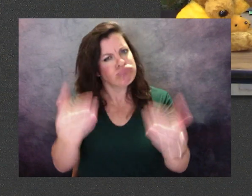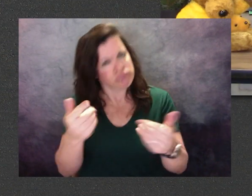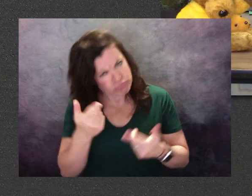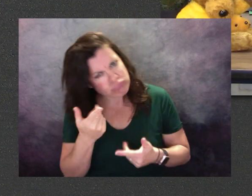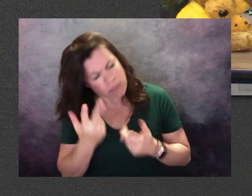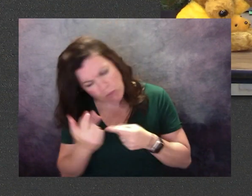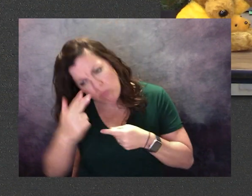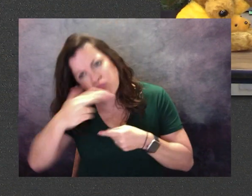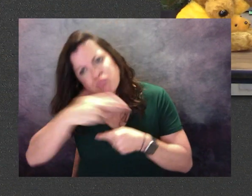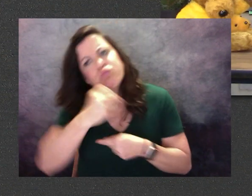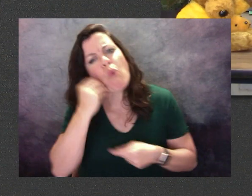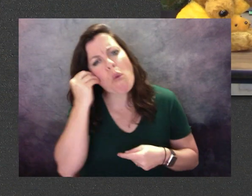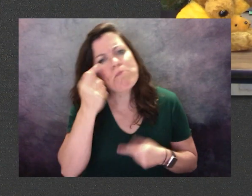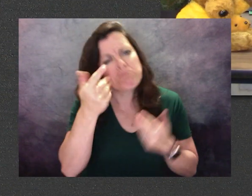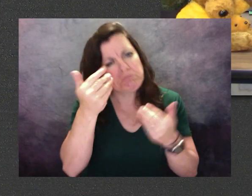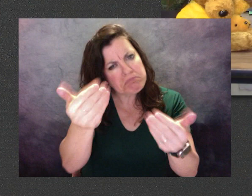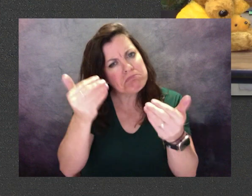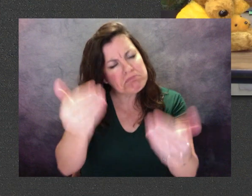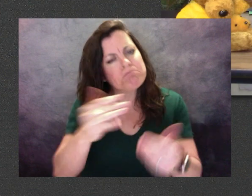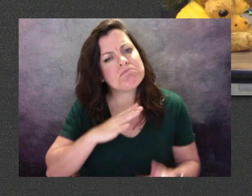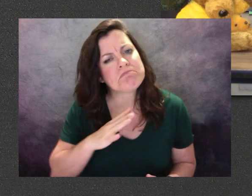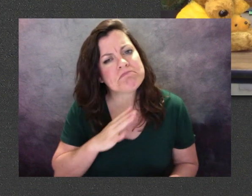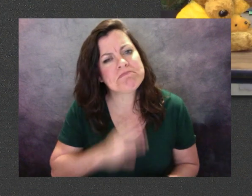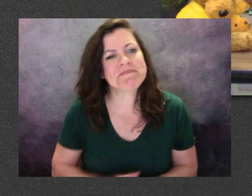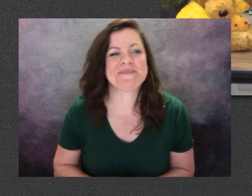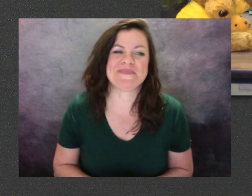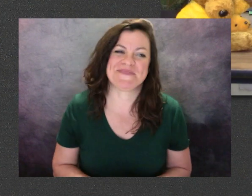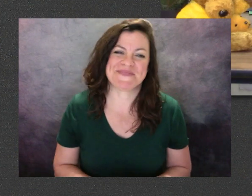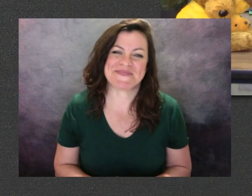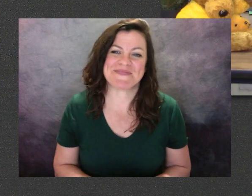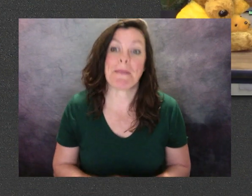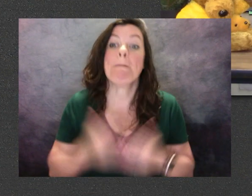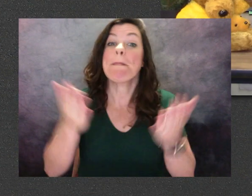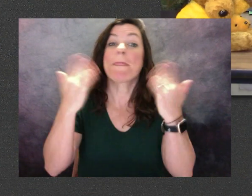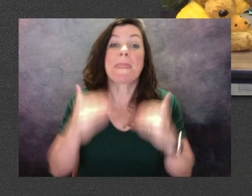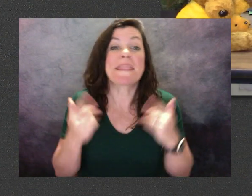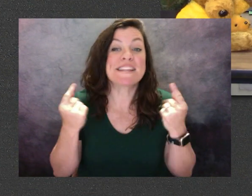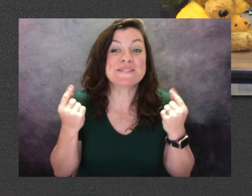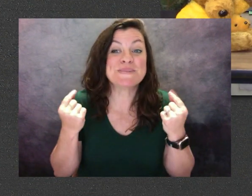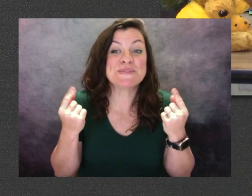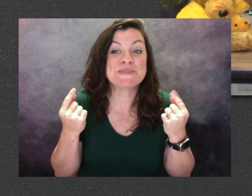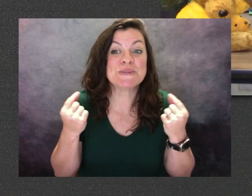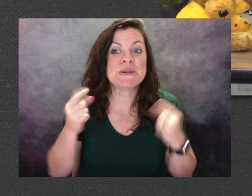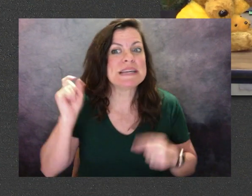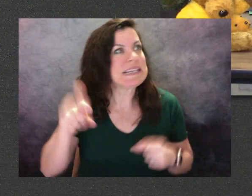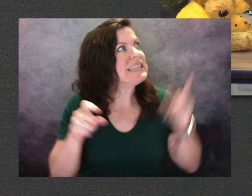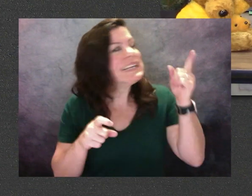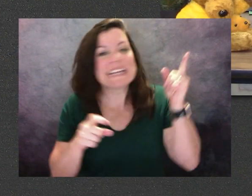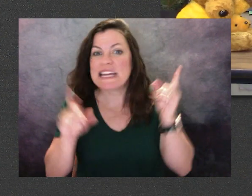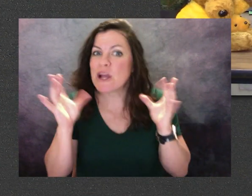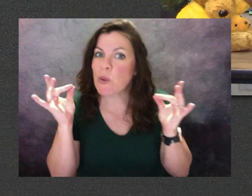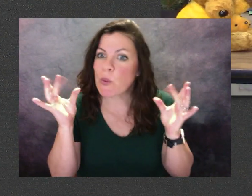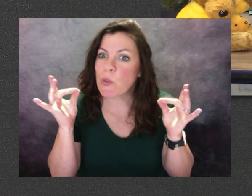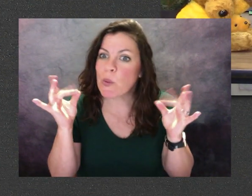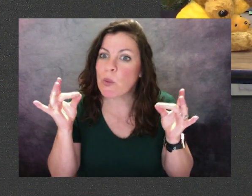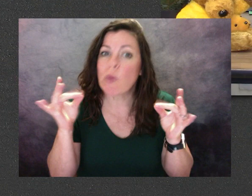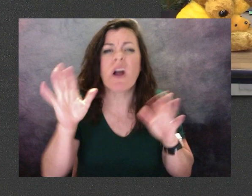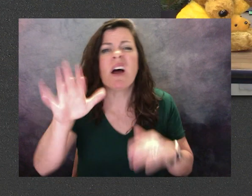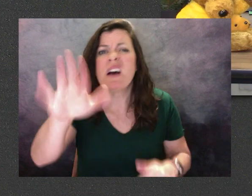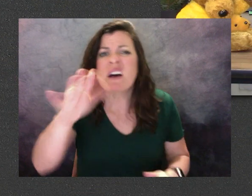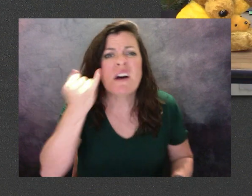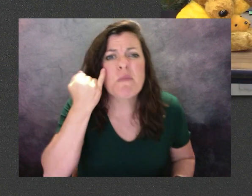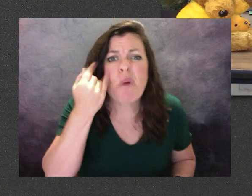In our next step, we need our glue stick. Or remember, if you don't have glue and you have tape, that's okay too. But we are